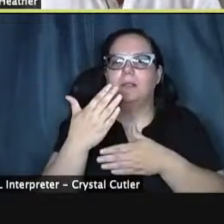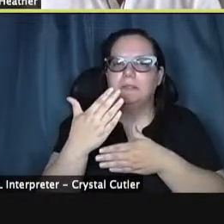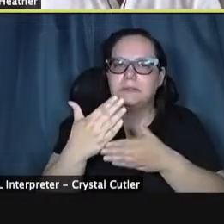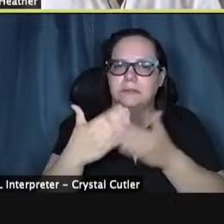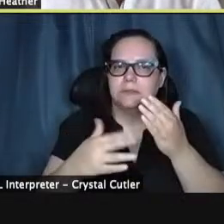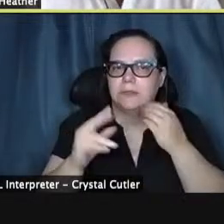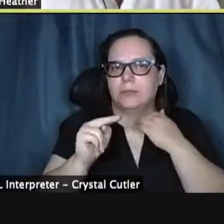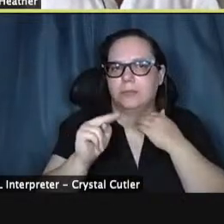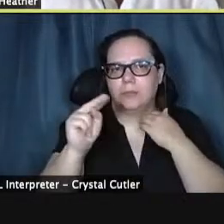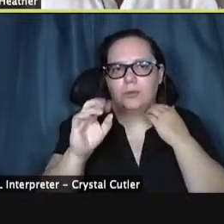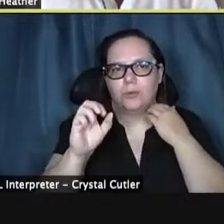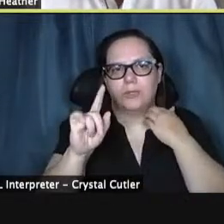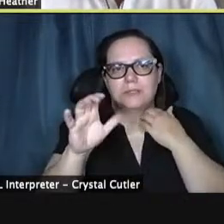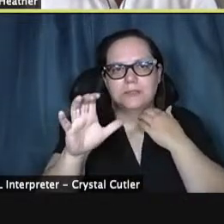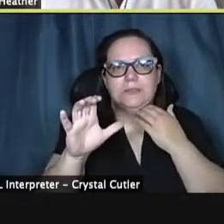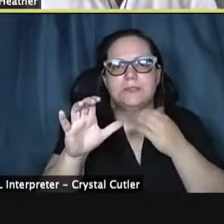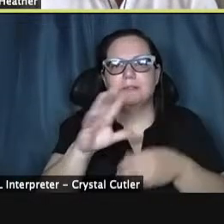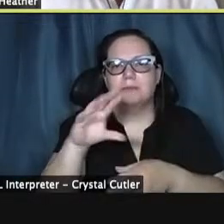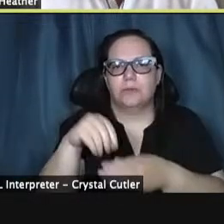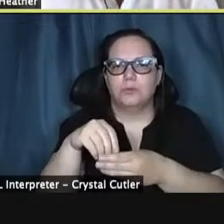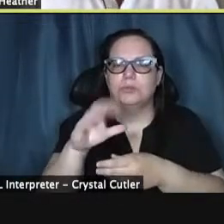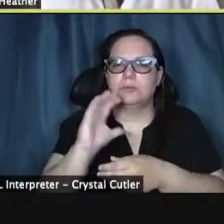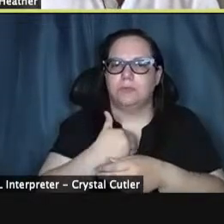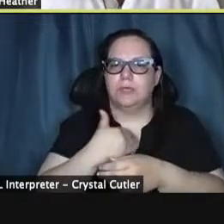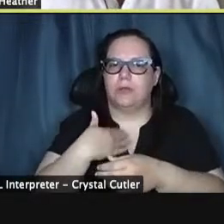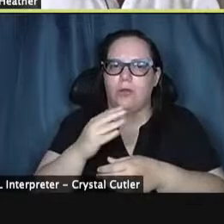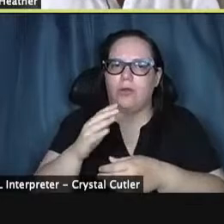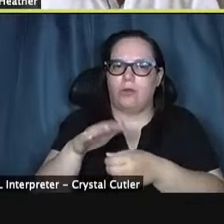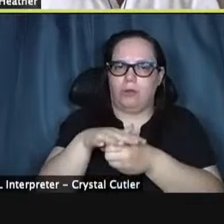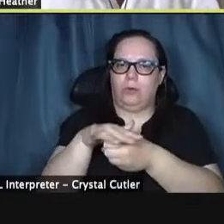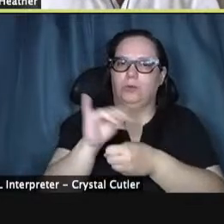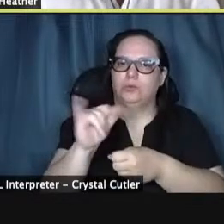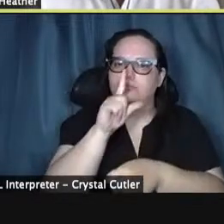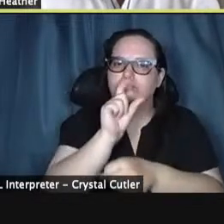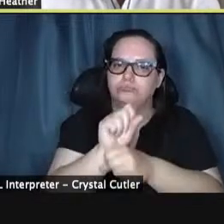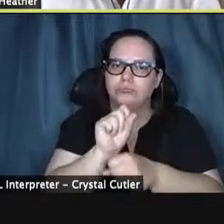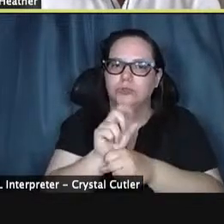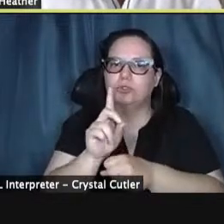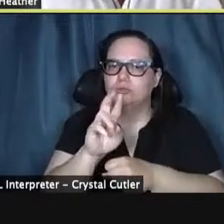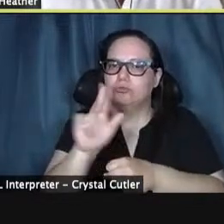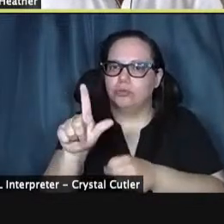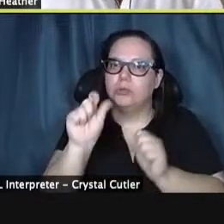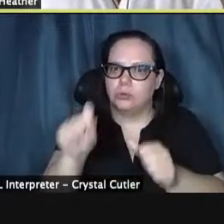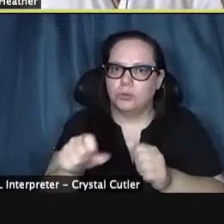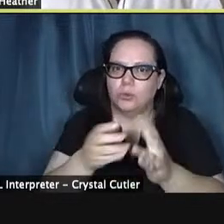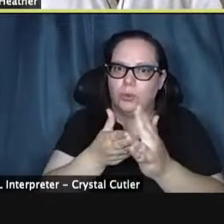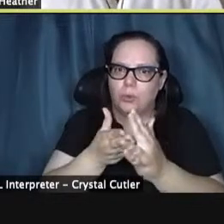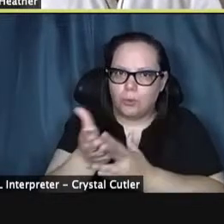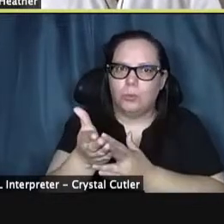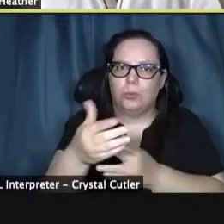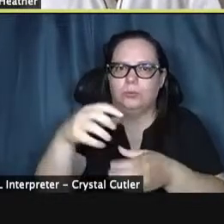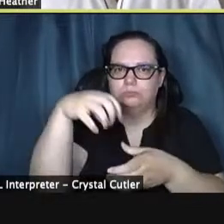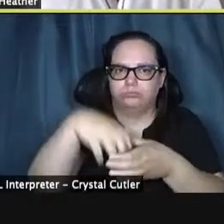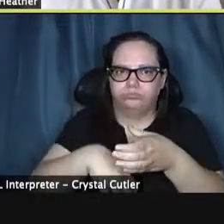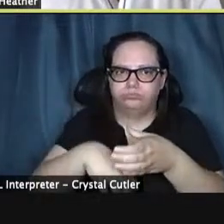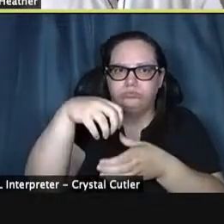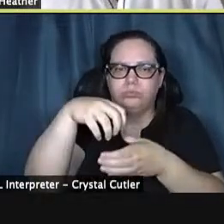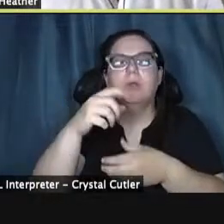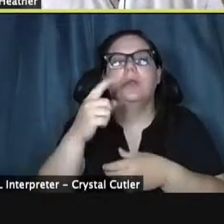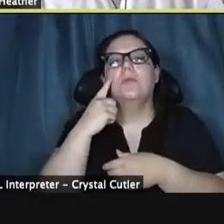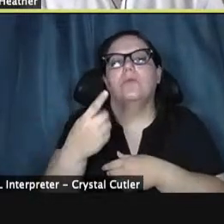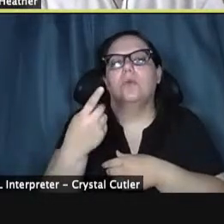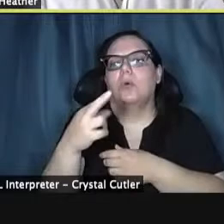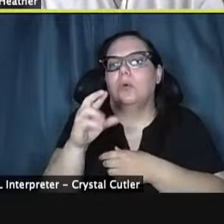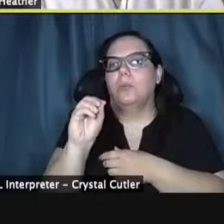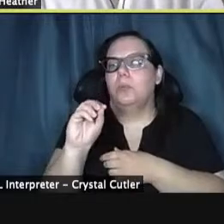drilling area as well, just to make sure that the drill was capable of passing through those. For Prosper, for the laboratory,